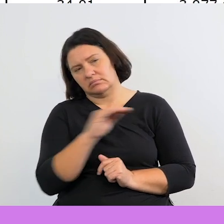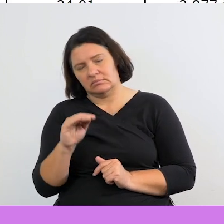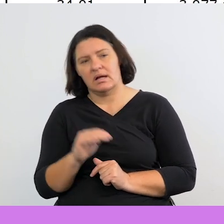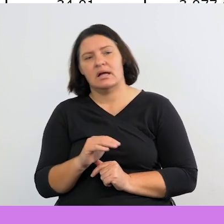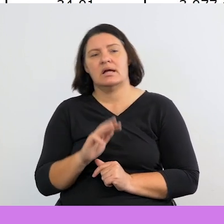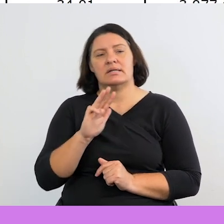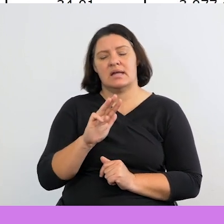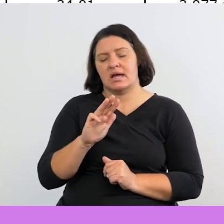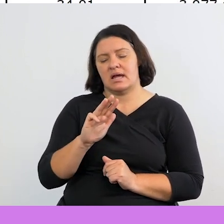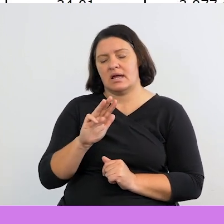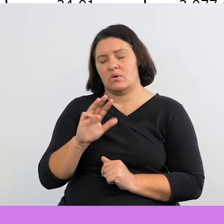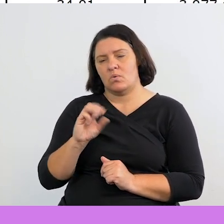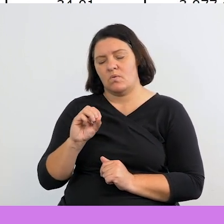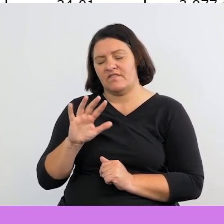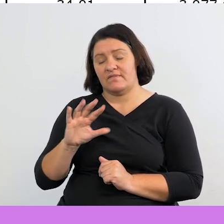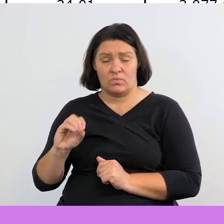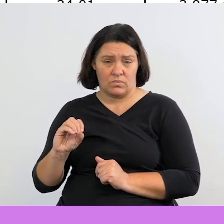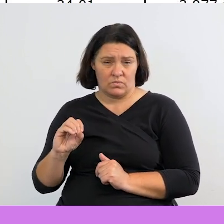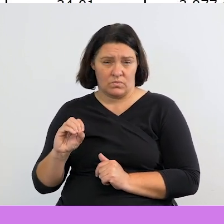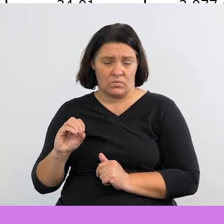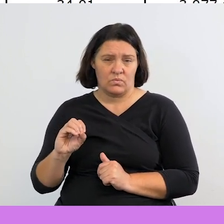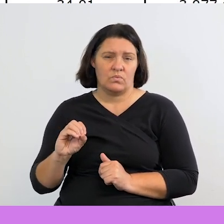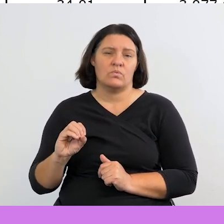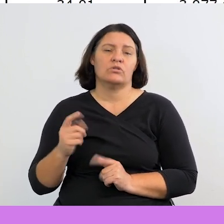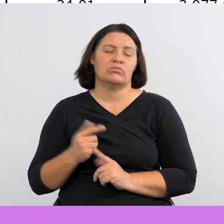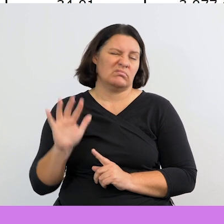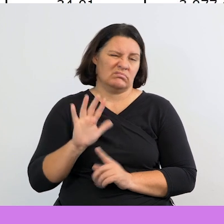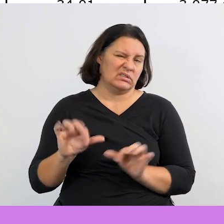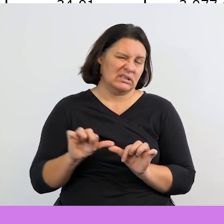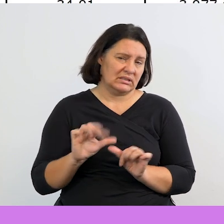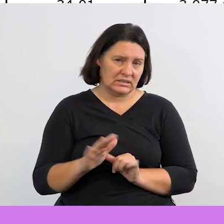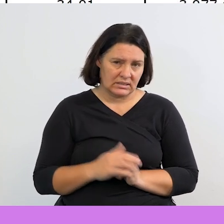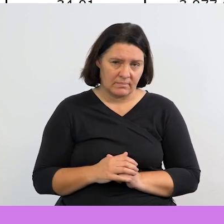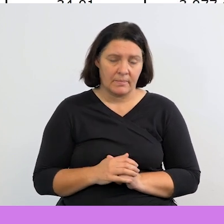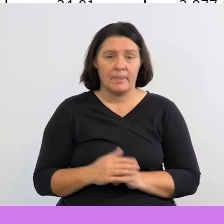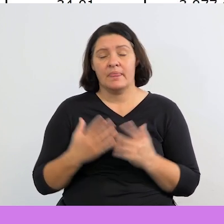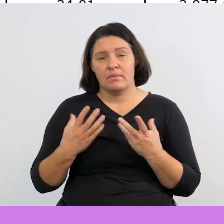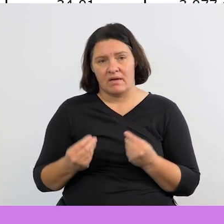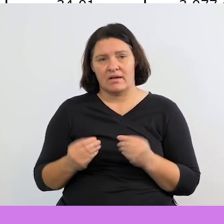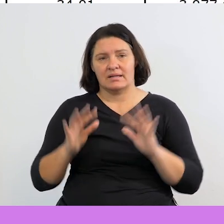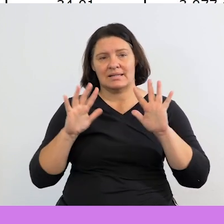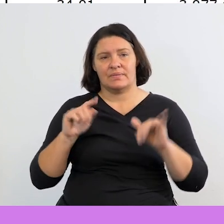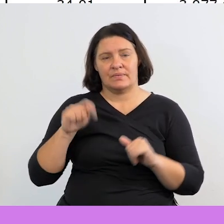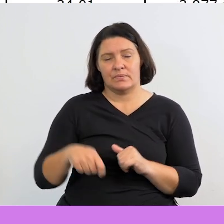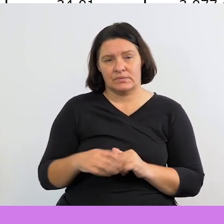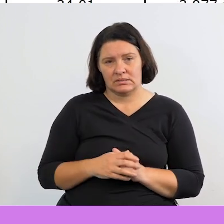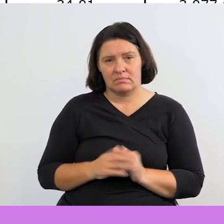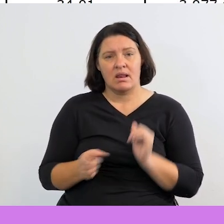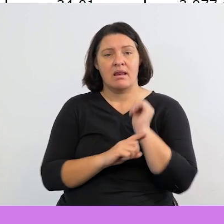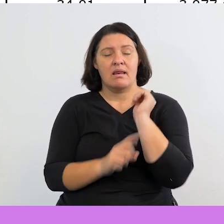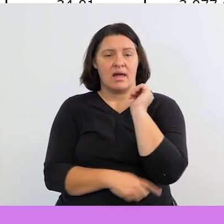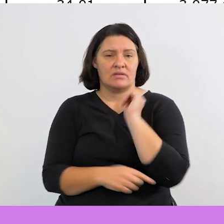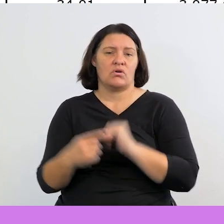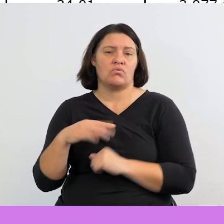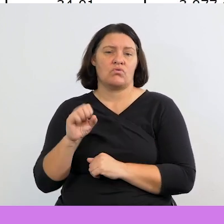it's 9,050, so we agreed it will be roughly there. Then we have 10,000, which is